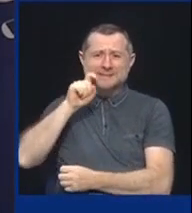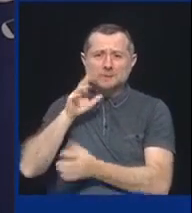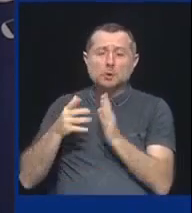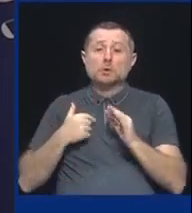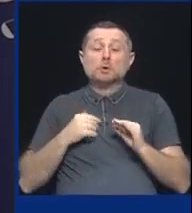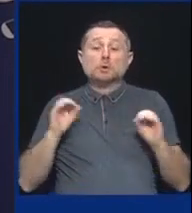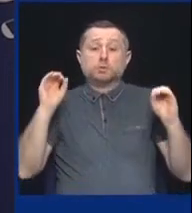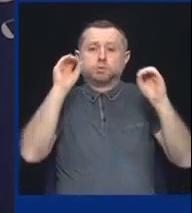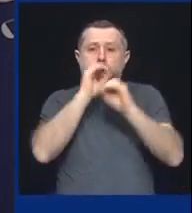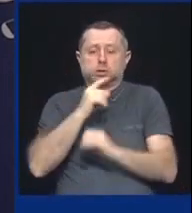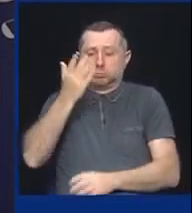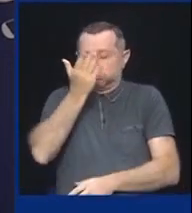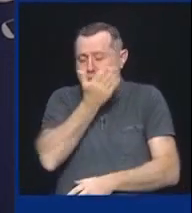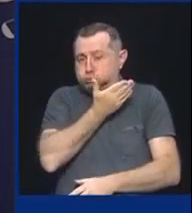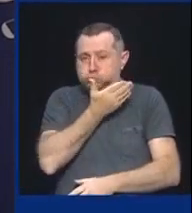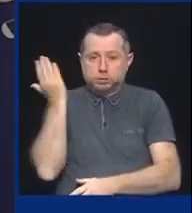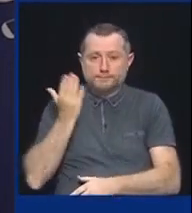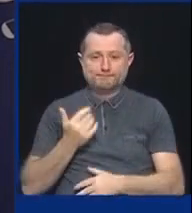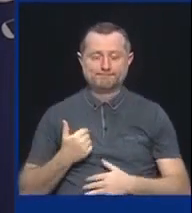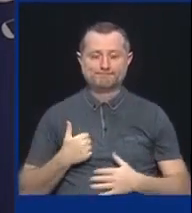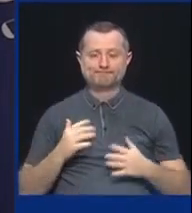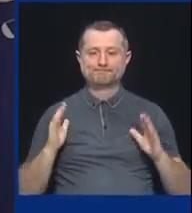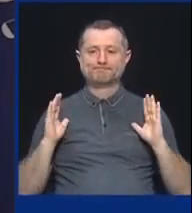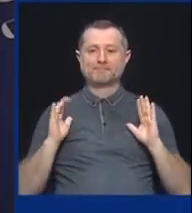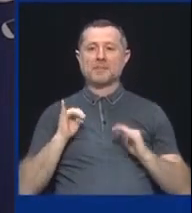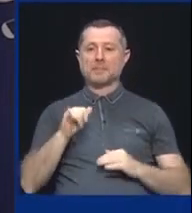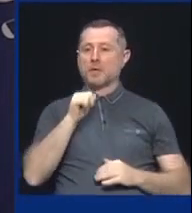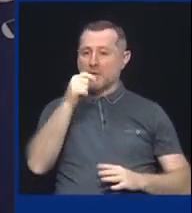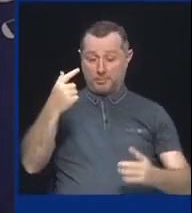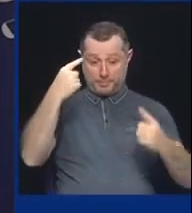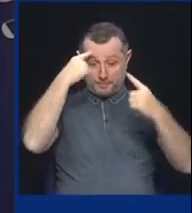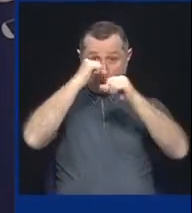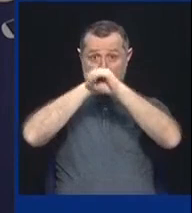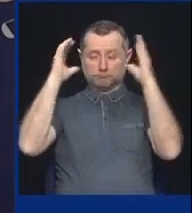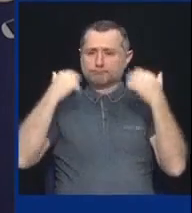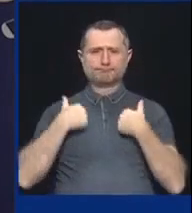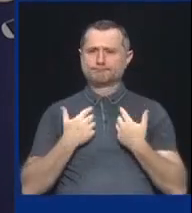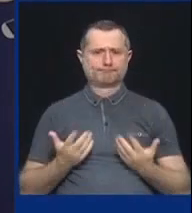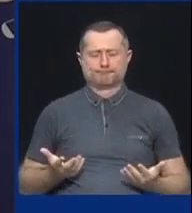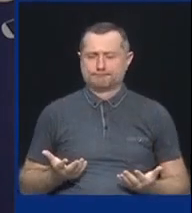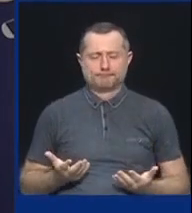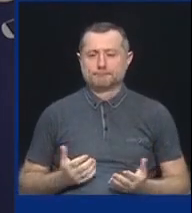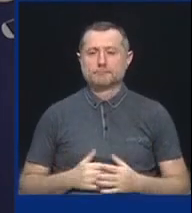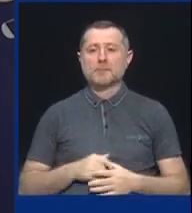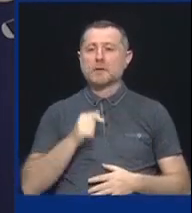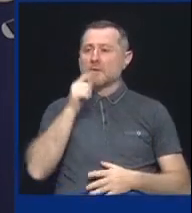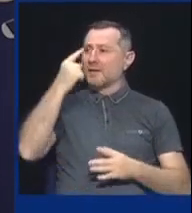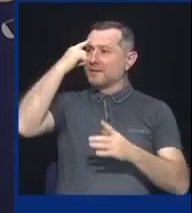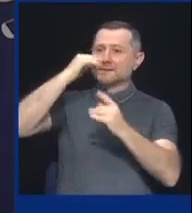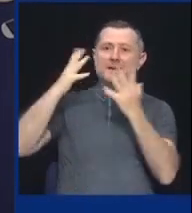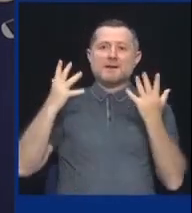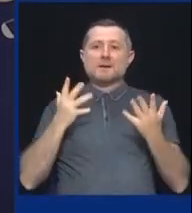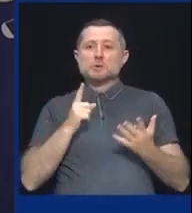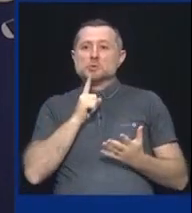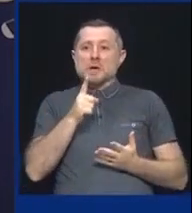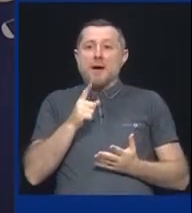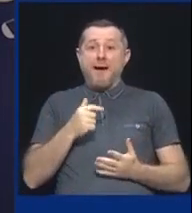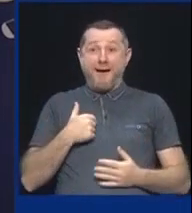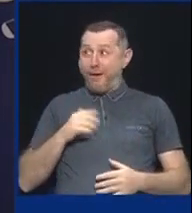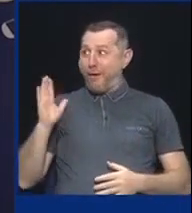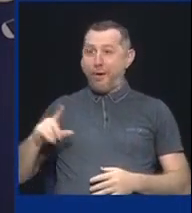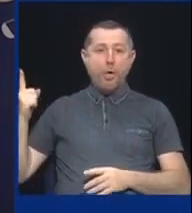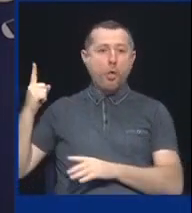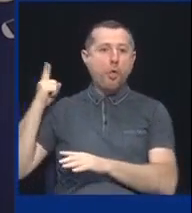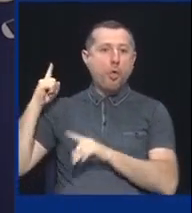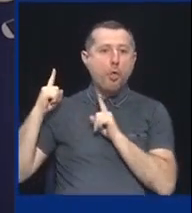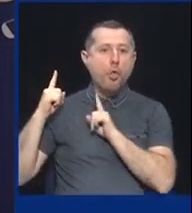it. I just wasn't thinking. It was totally thoughtless in the literal sense